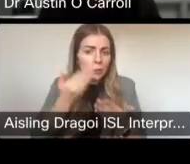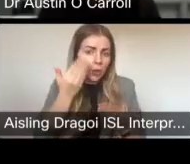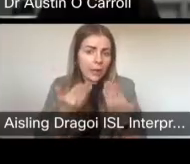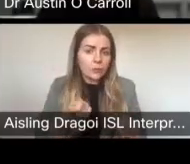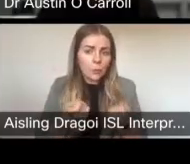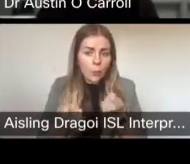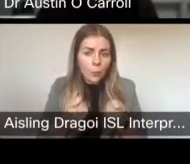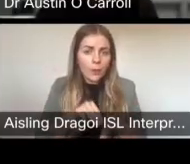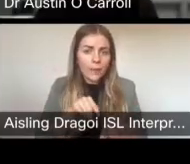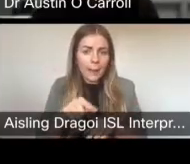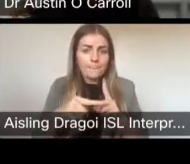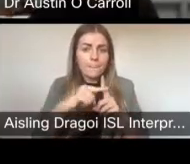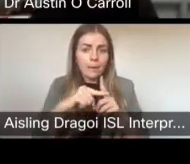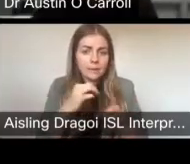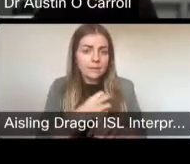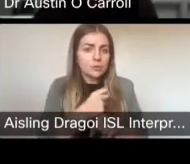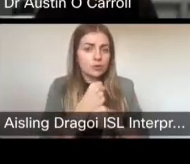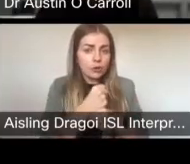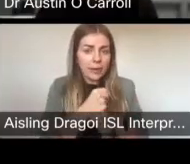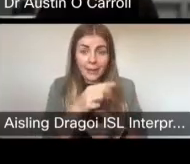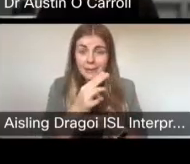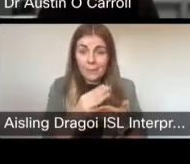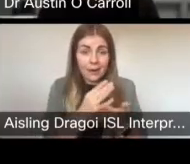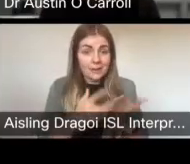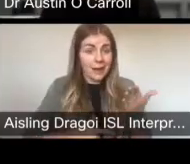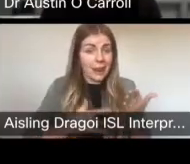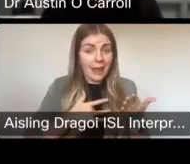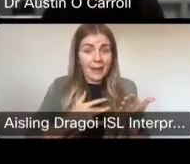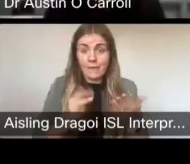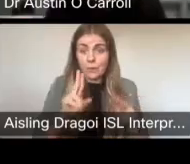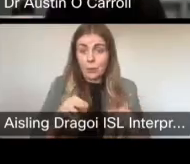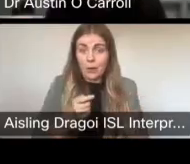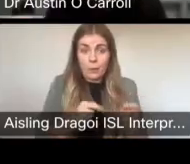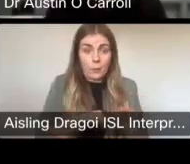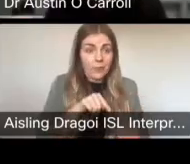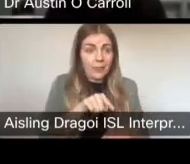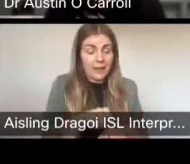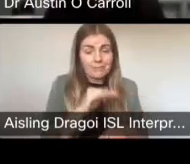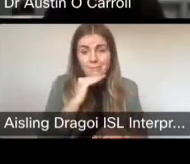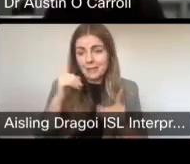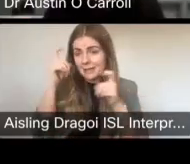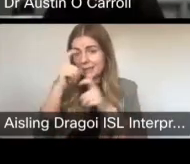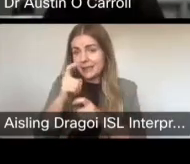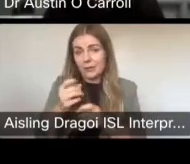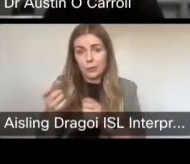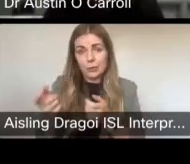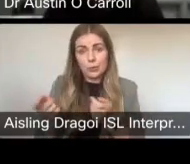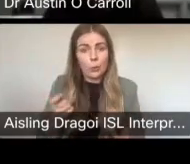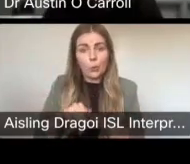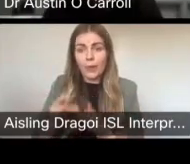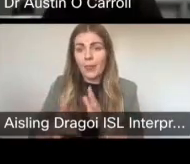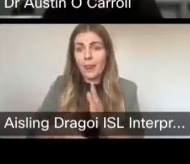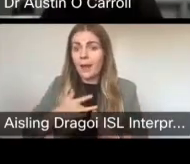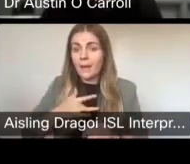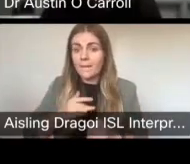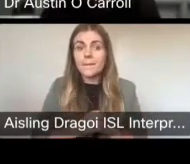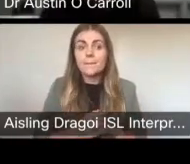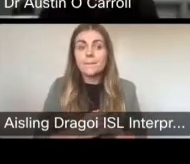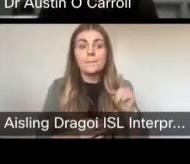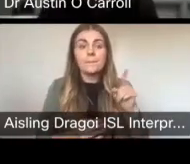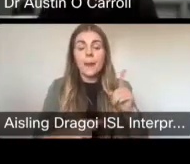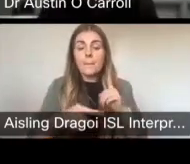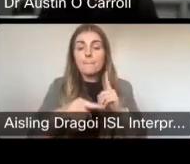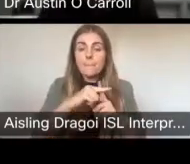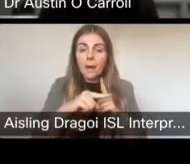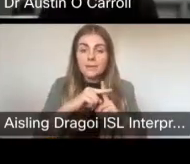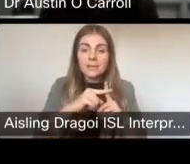life. If you can't cope with it, then you have a difficulty coping with life. So there's positive stress. Then there's what we call